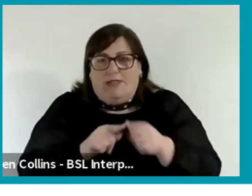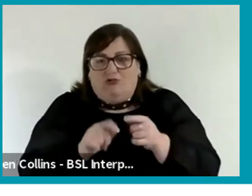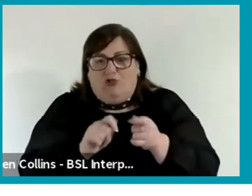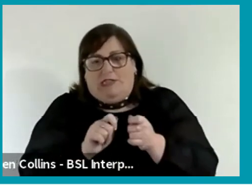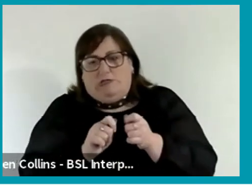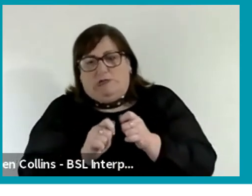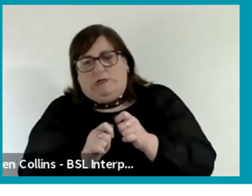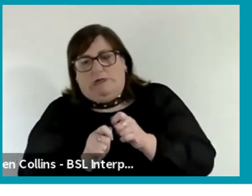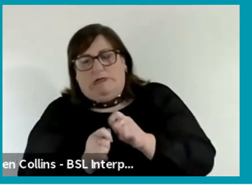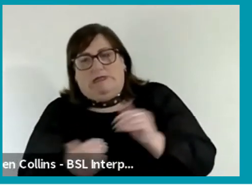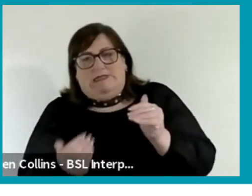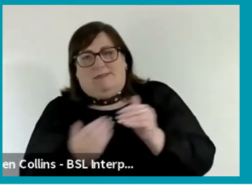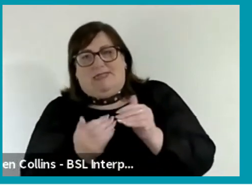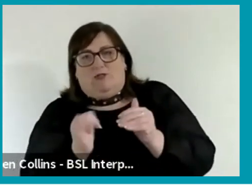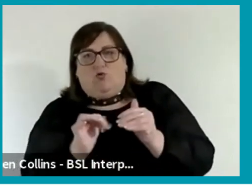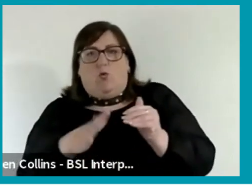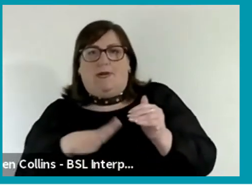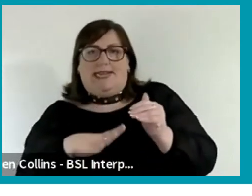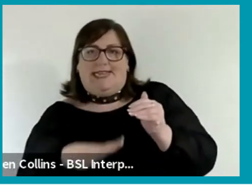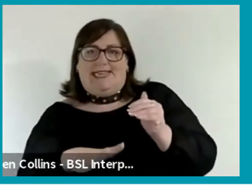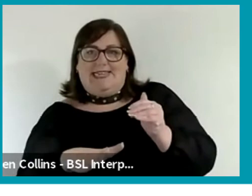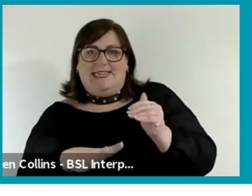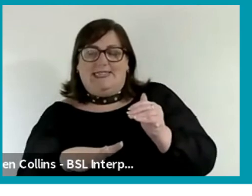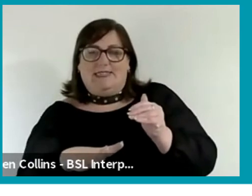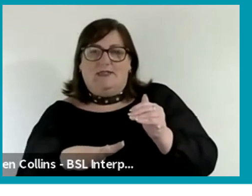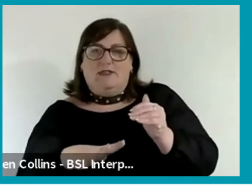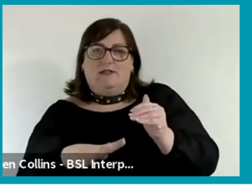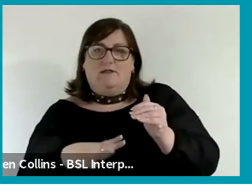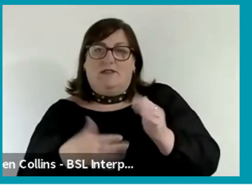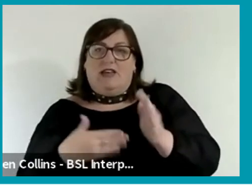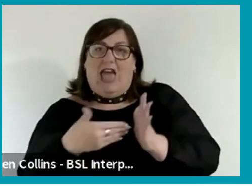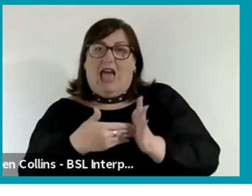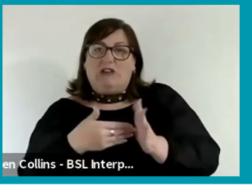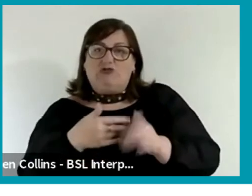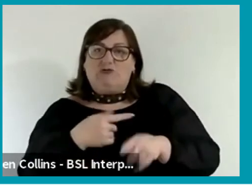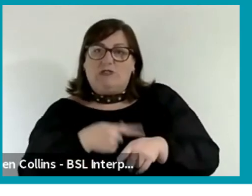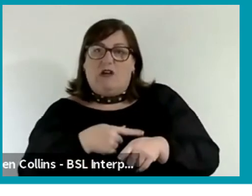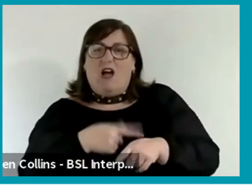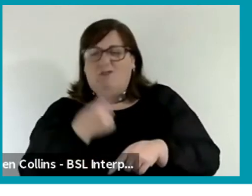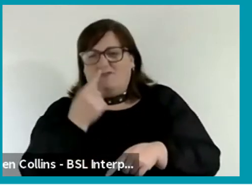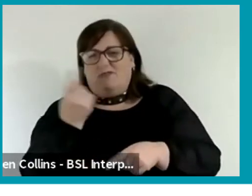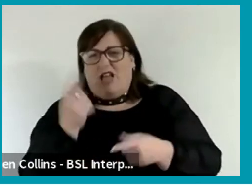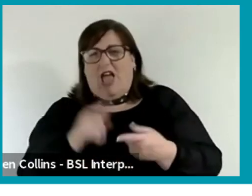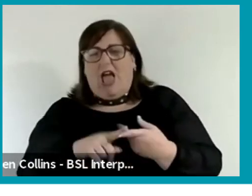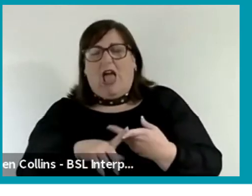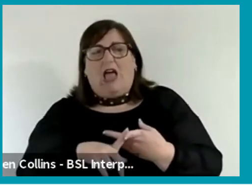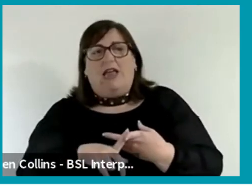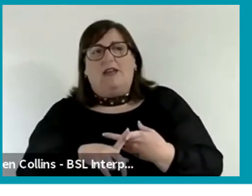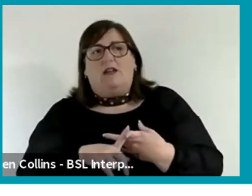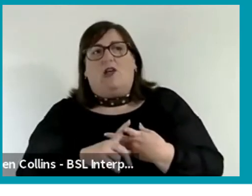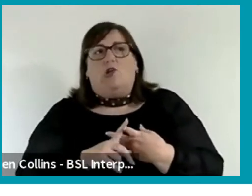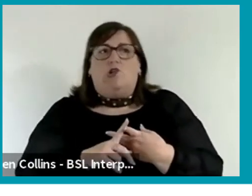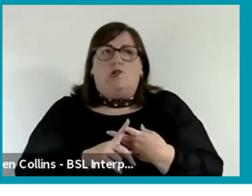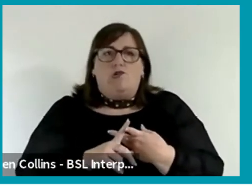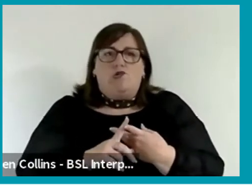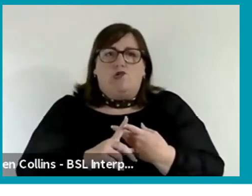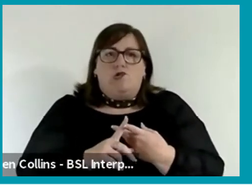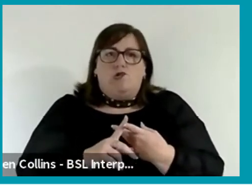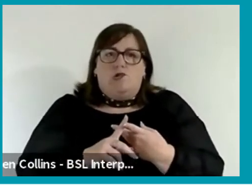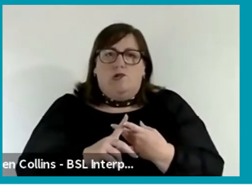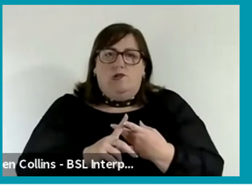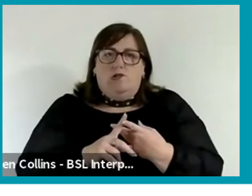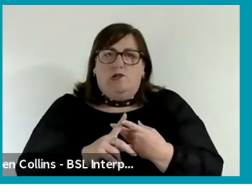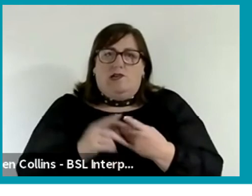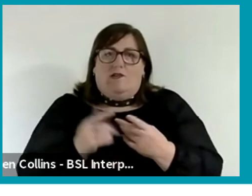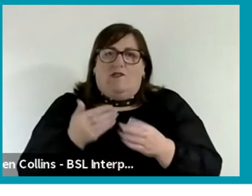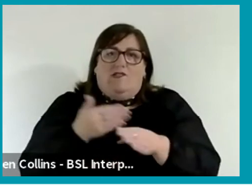your need. And if it's extra time, we can do it. If the exercise doesn't allow us